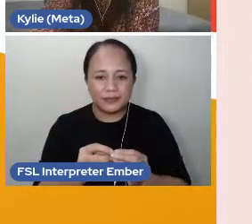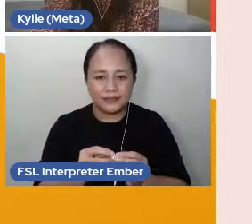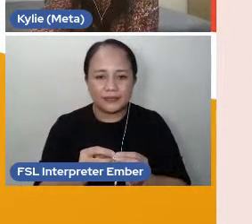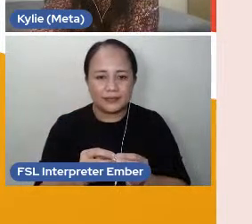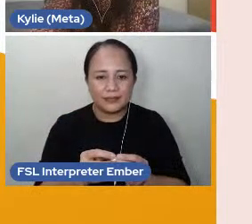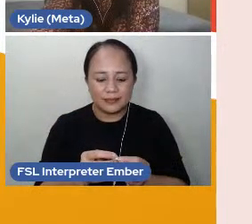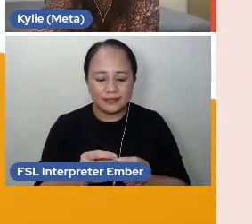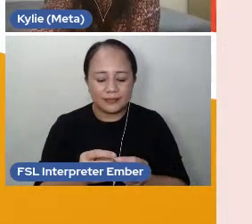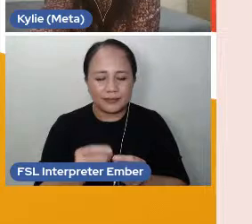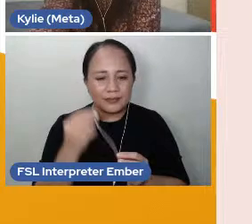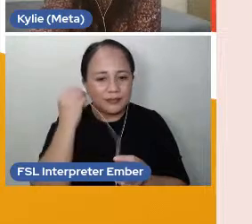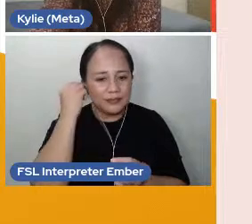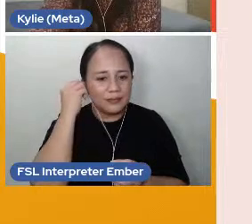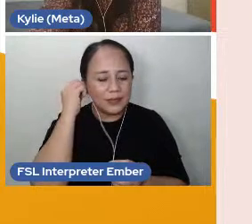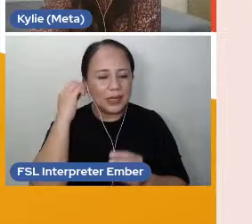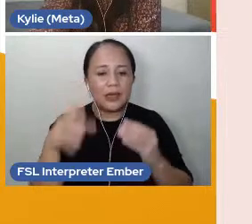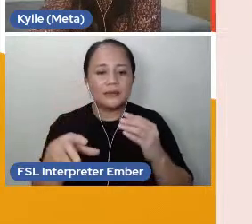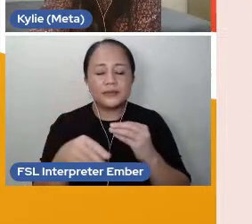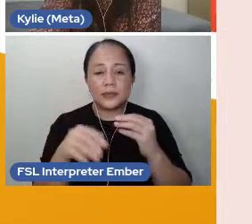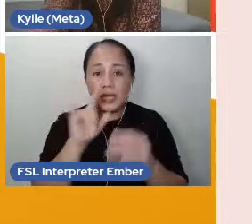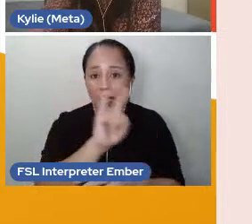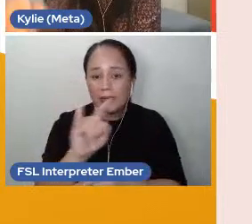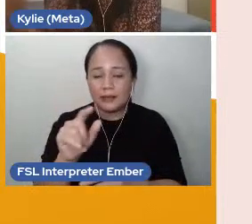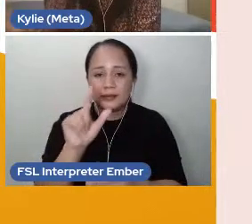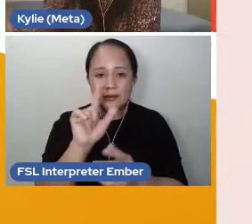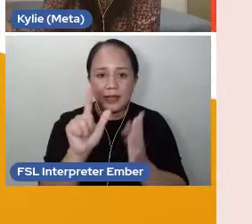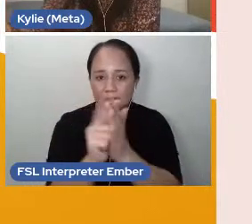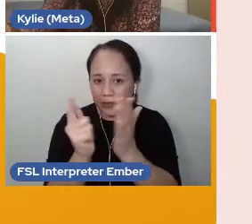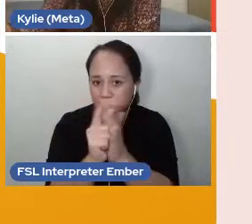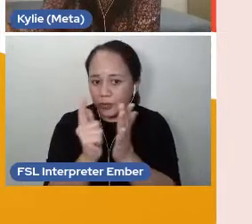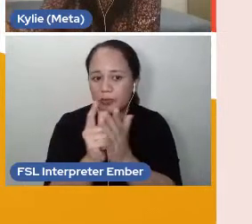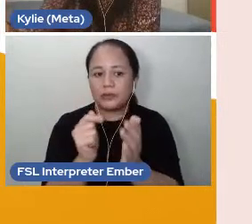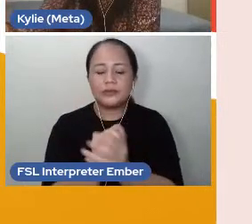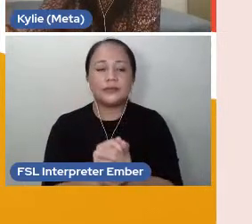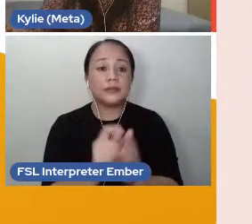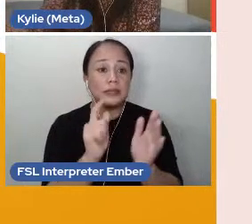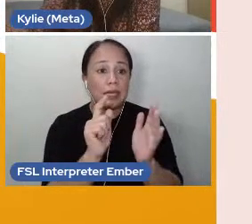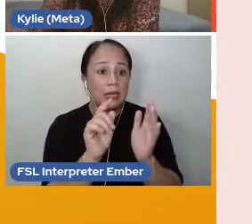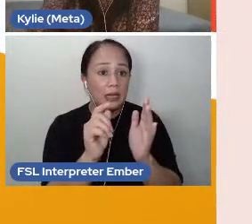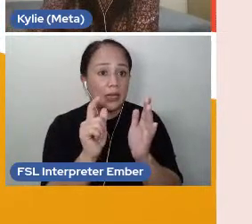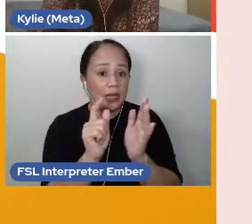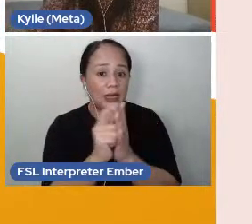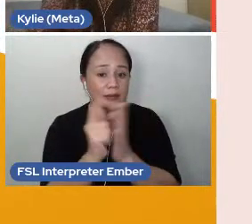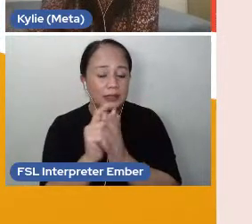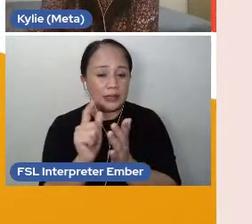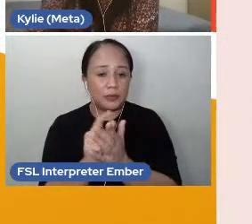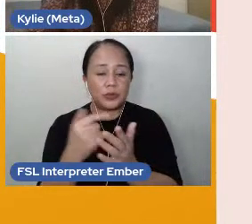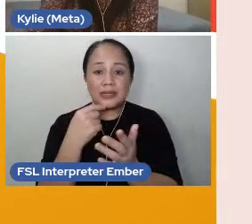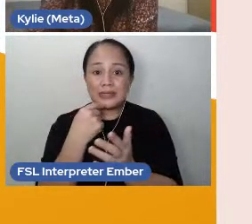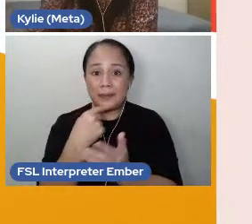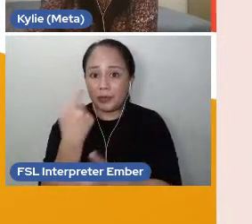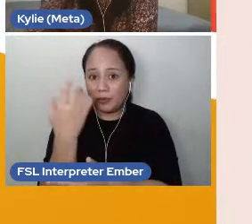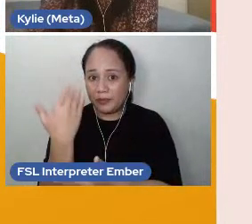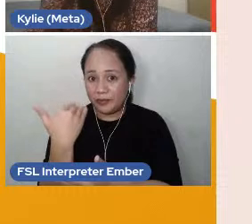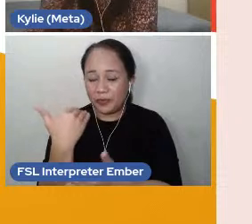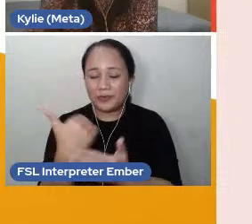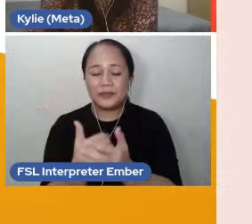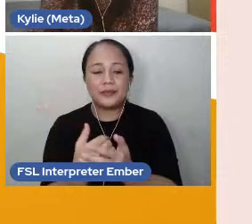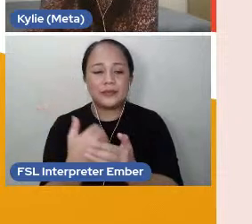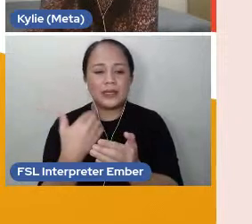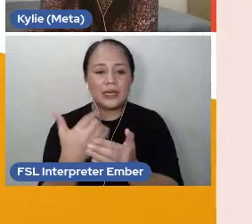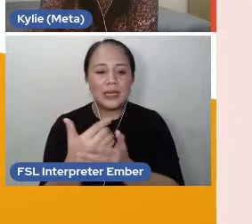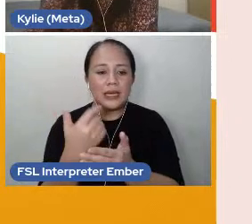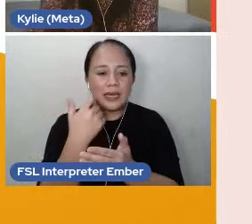at the ad library. So the ad library, as I've mentioned before, is a